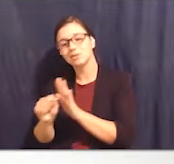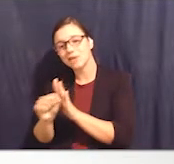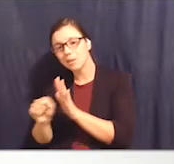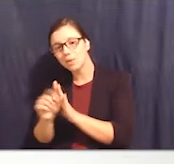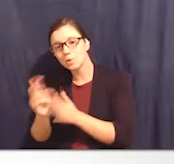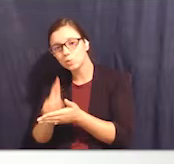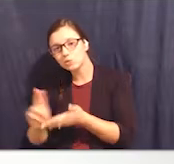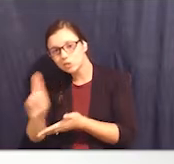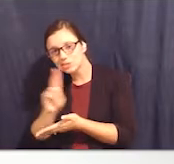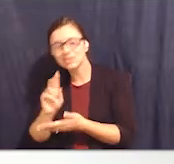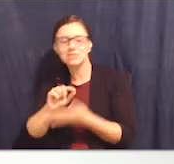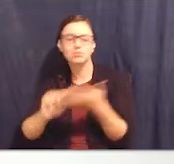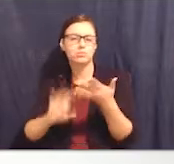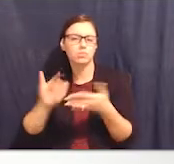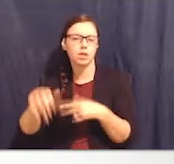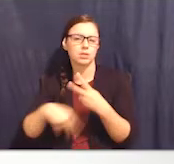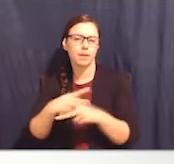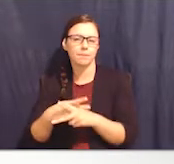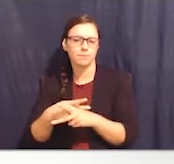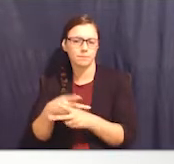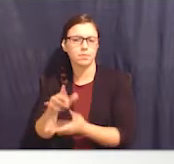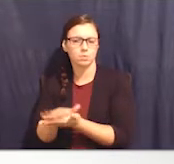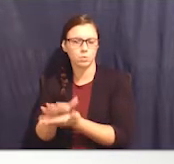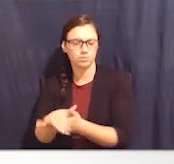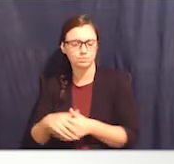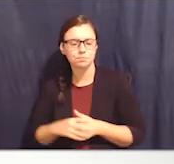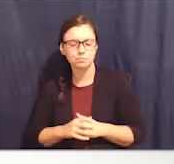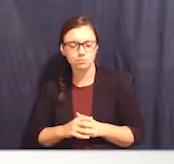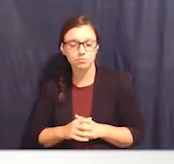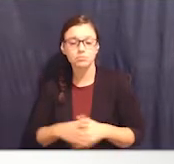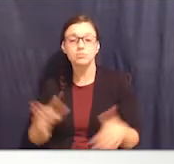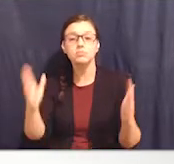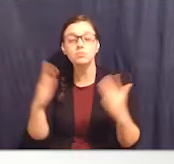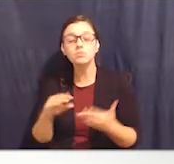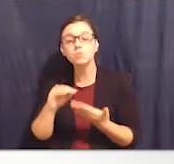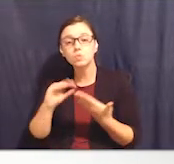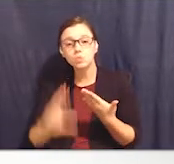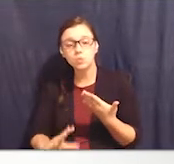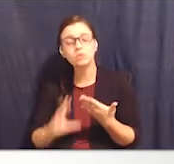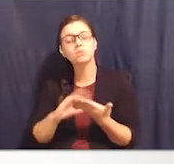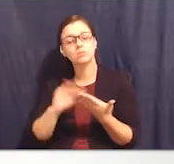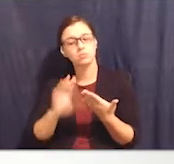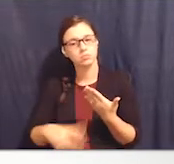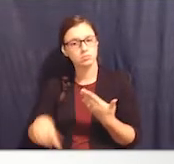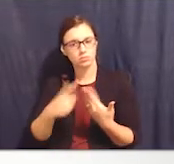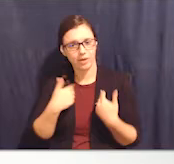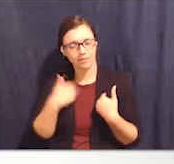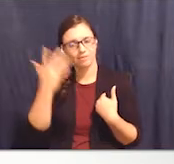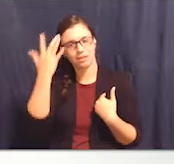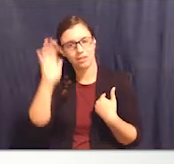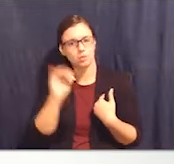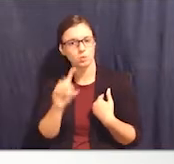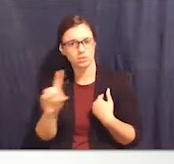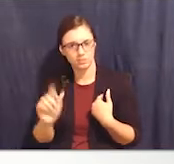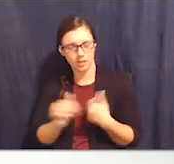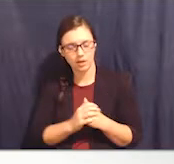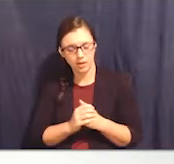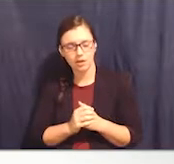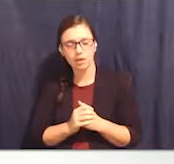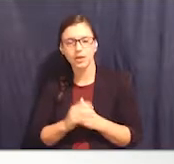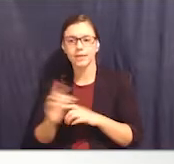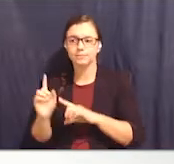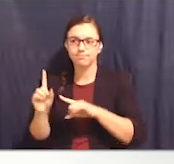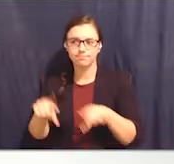the legislation, and we reach out to homeschool students by going to the Florida Parent Educator Association conference to share information.